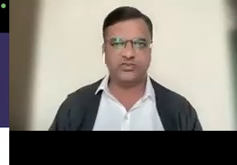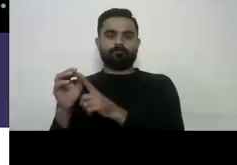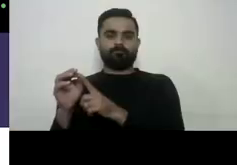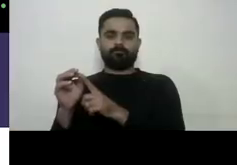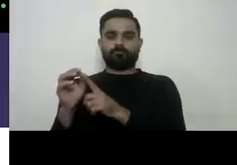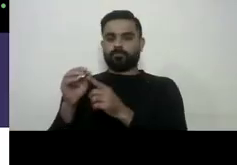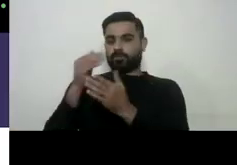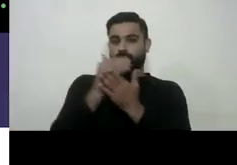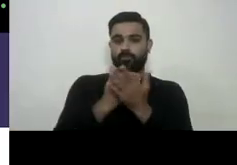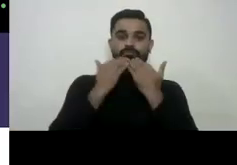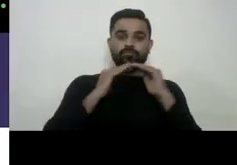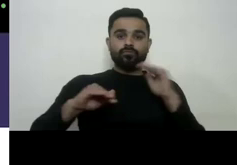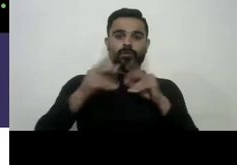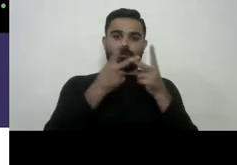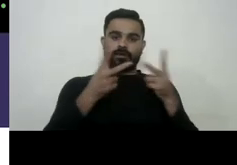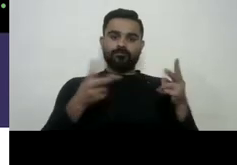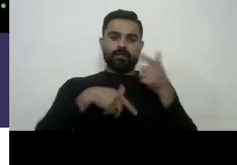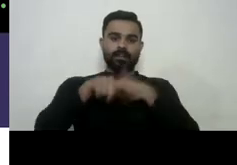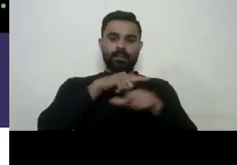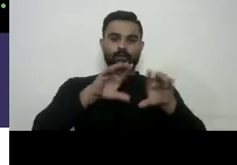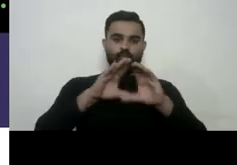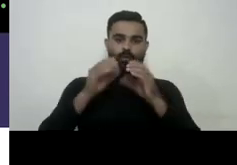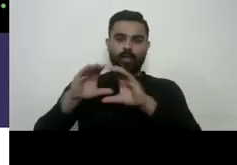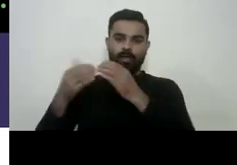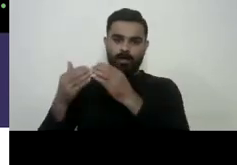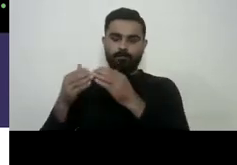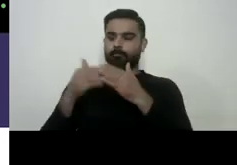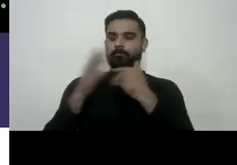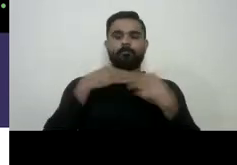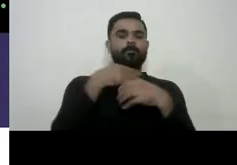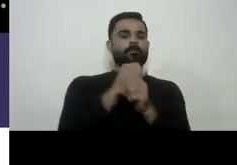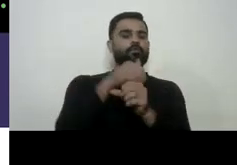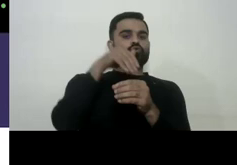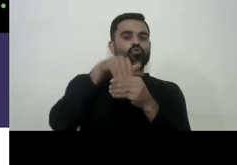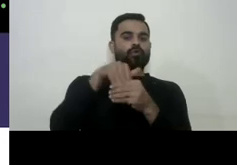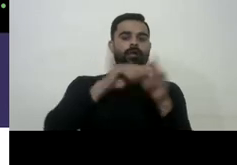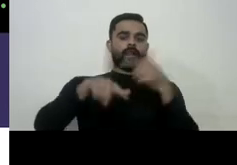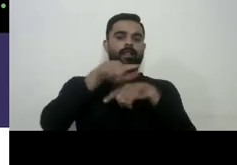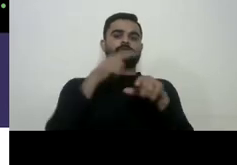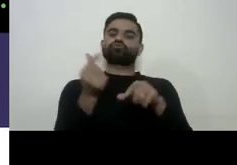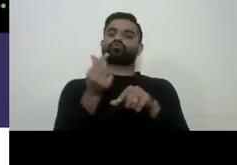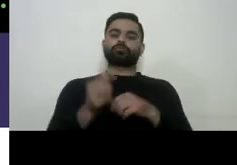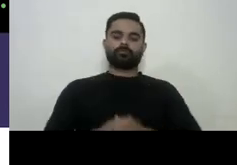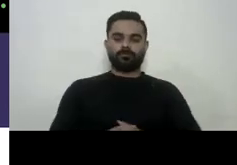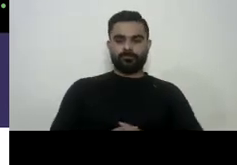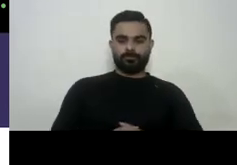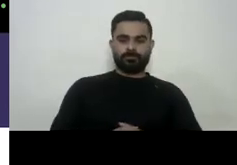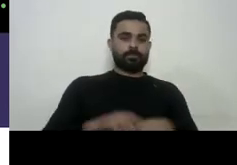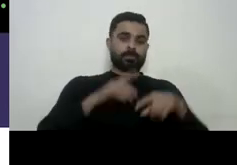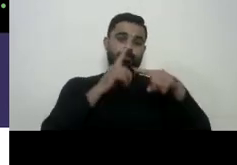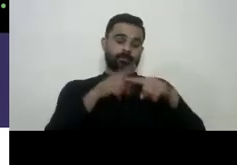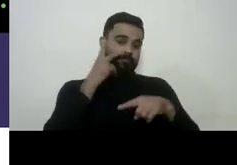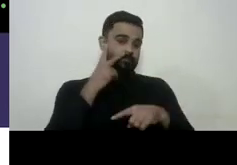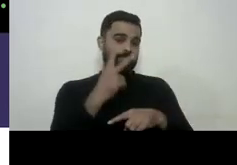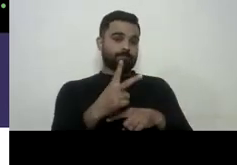communication where students use different languages in the classroom and build content in the language use. And let's see how